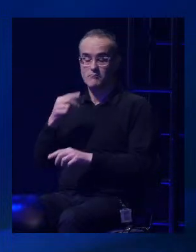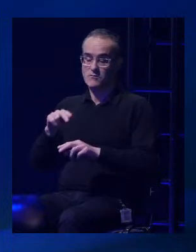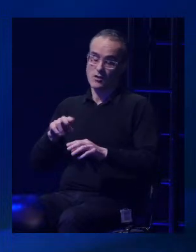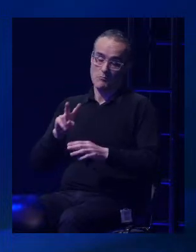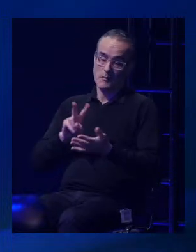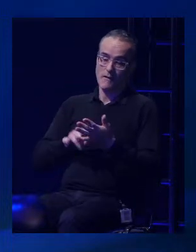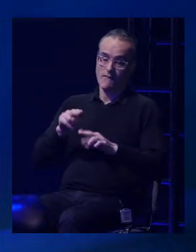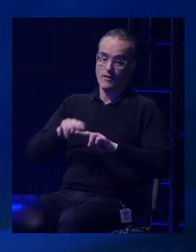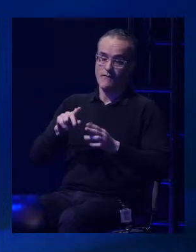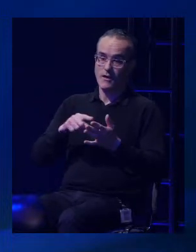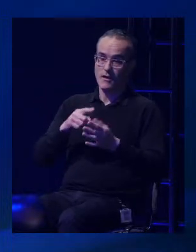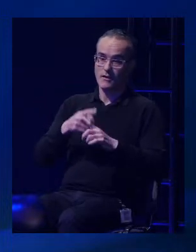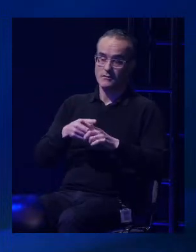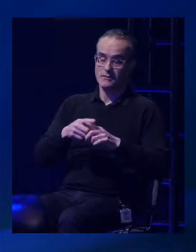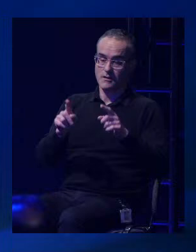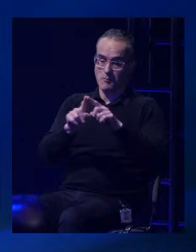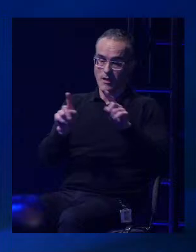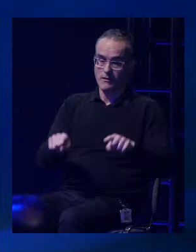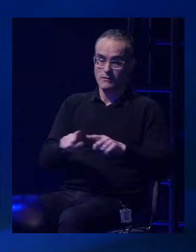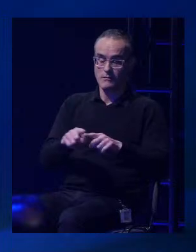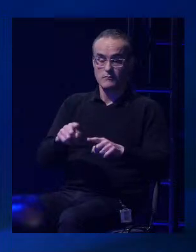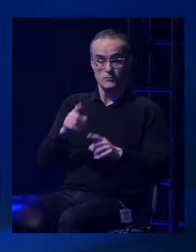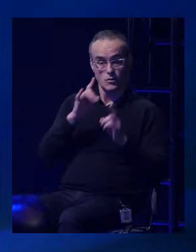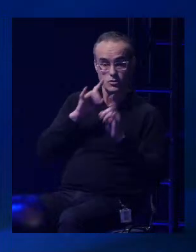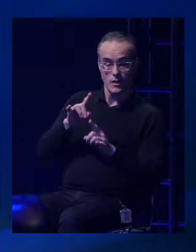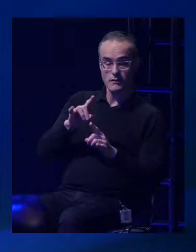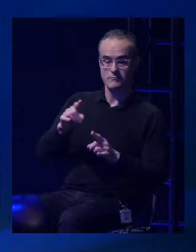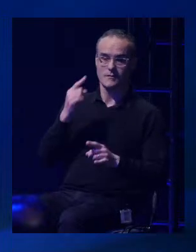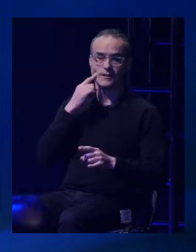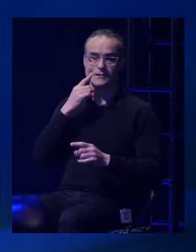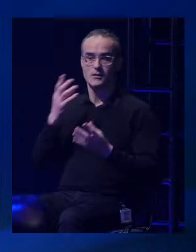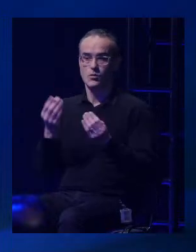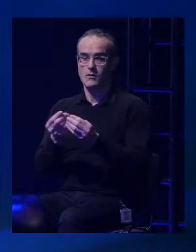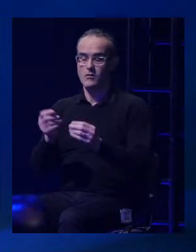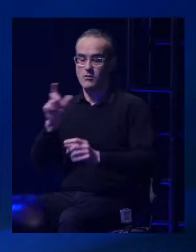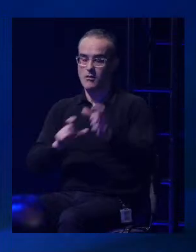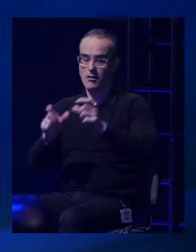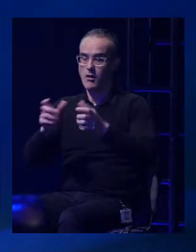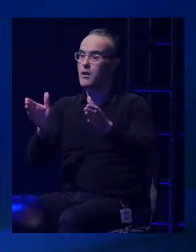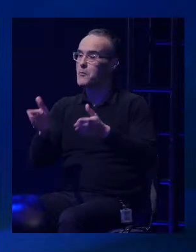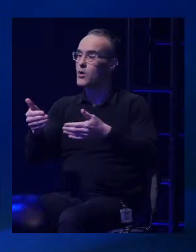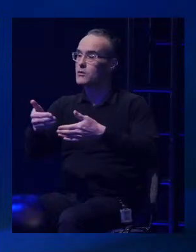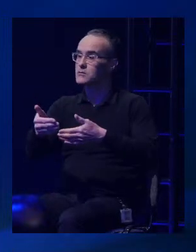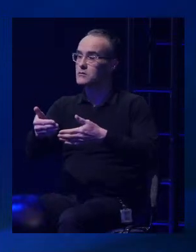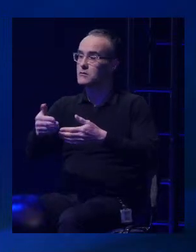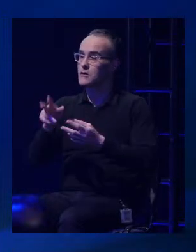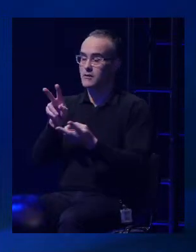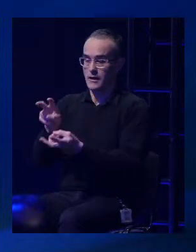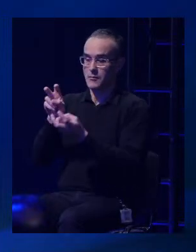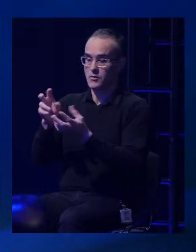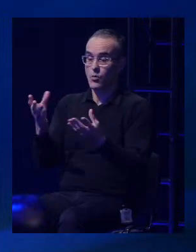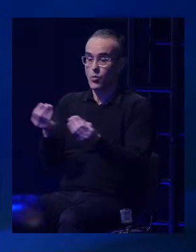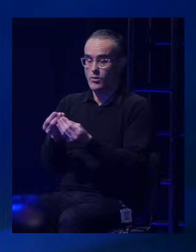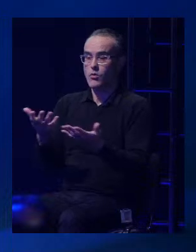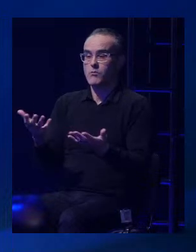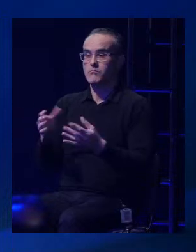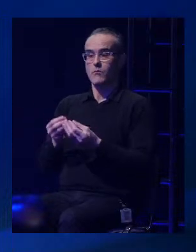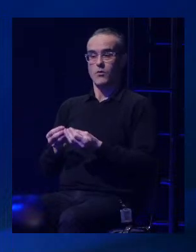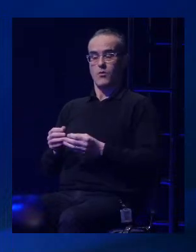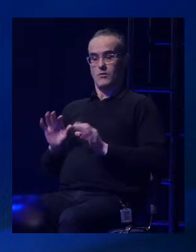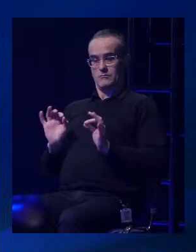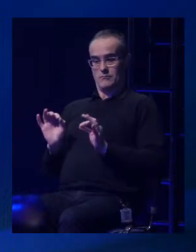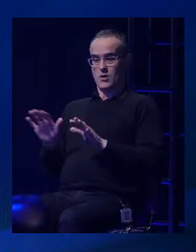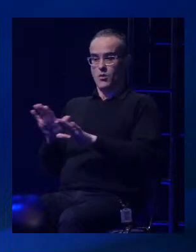something similar like that, it's very easy to do so using the ColorBox. You can capture with or without the overlay as well. We have a dual